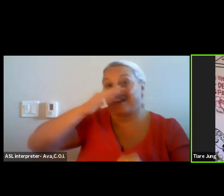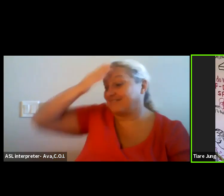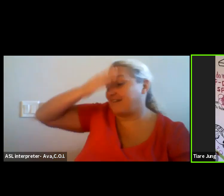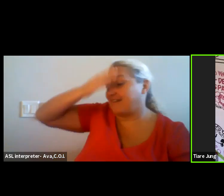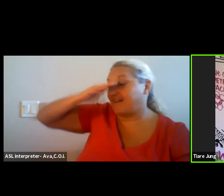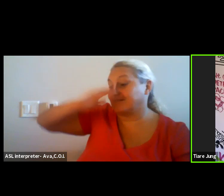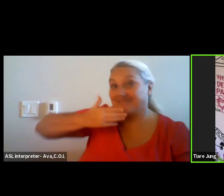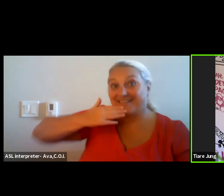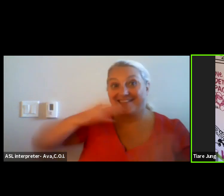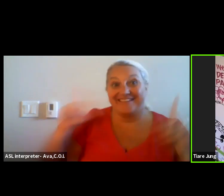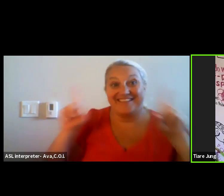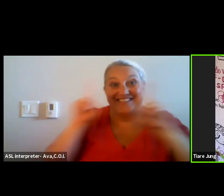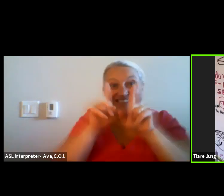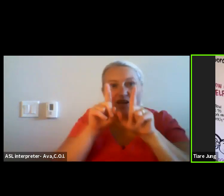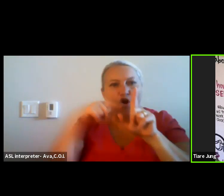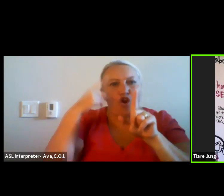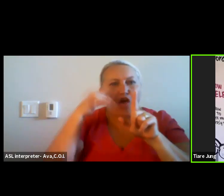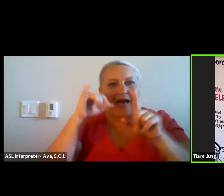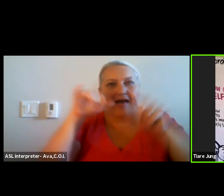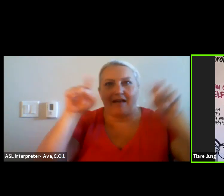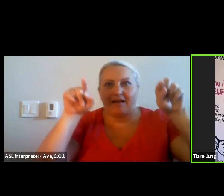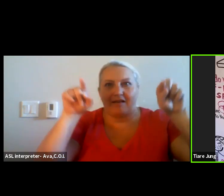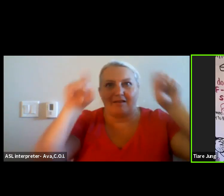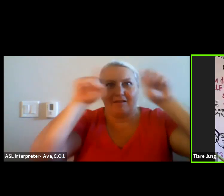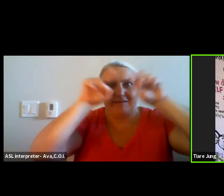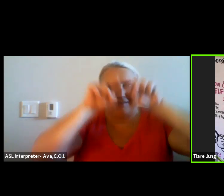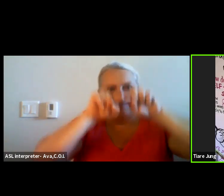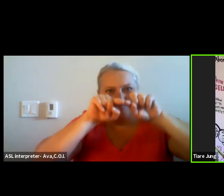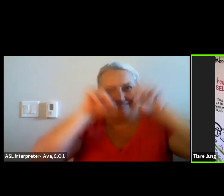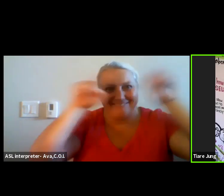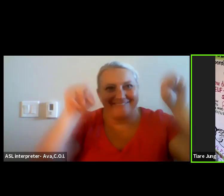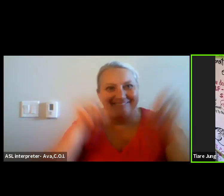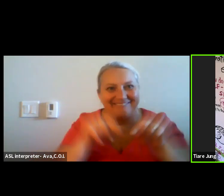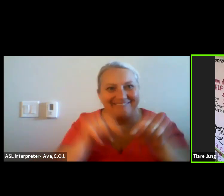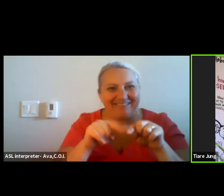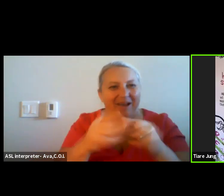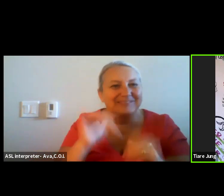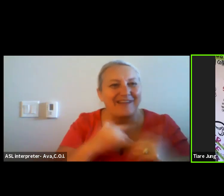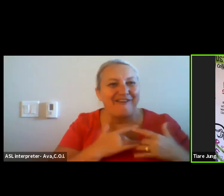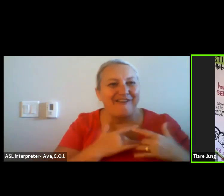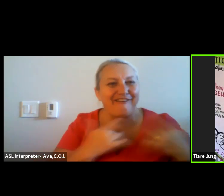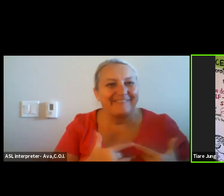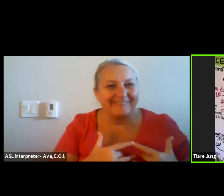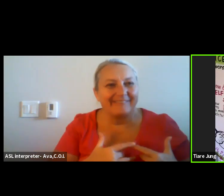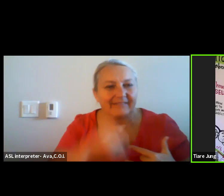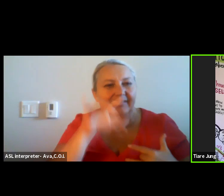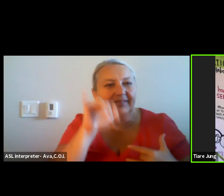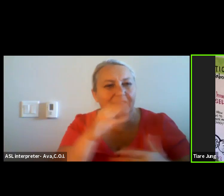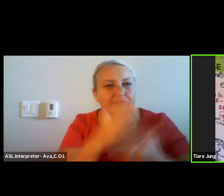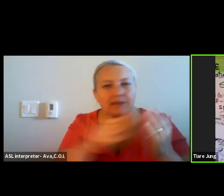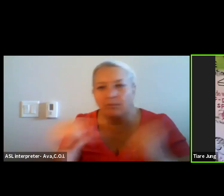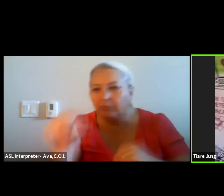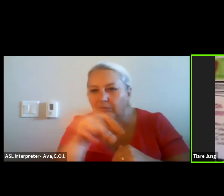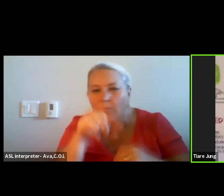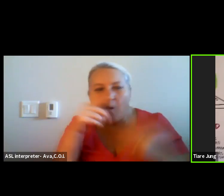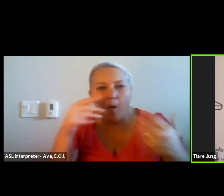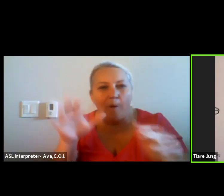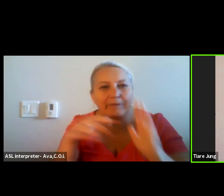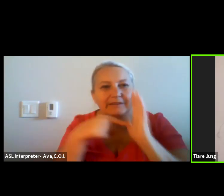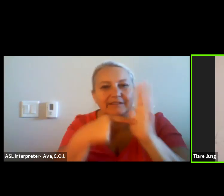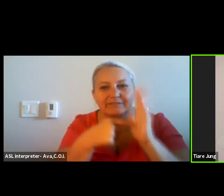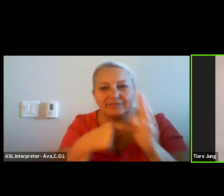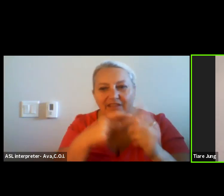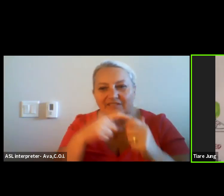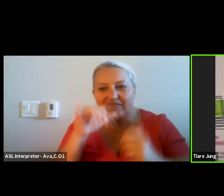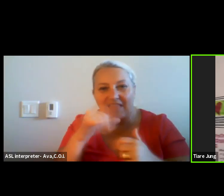And they're sort of holding each other, and that image will be what supports some of the examples people gave of those self-determined spaces.